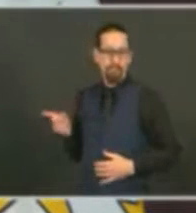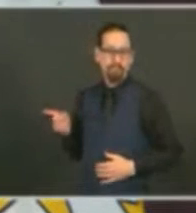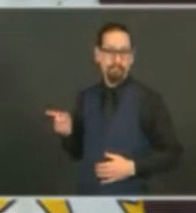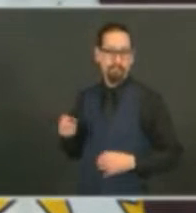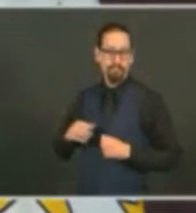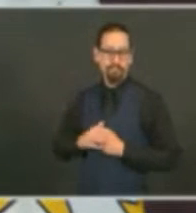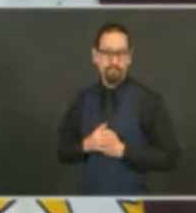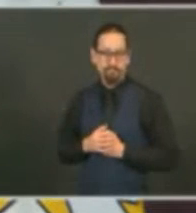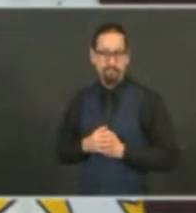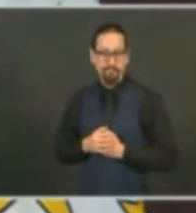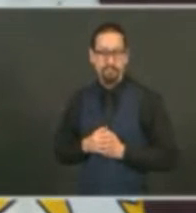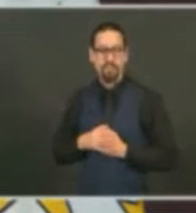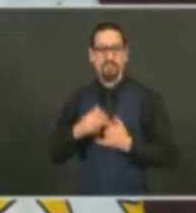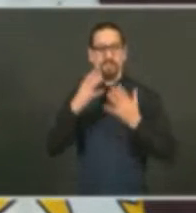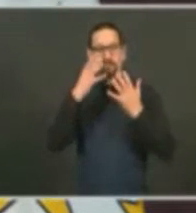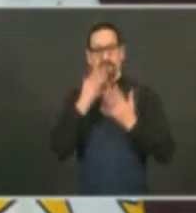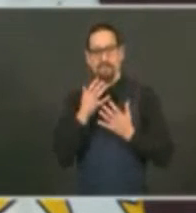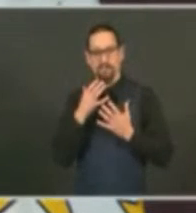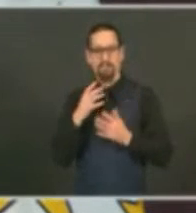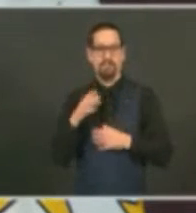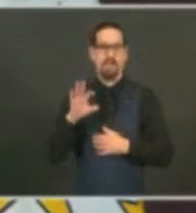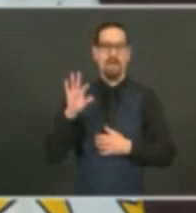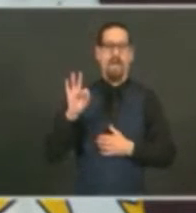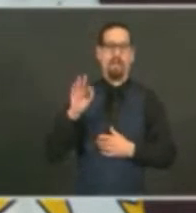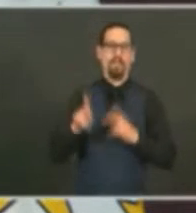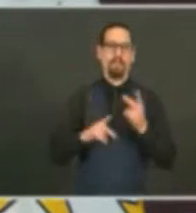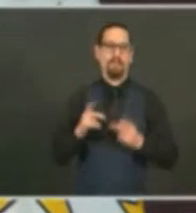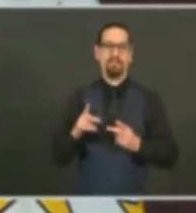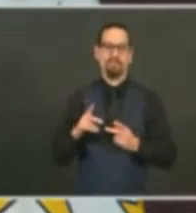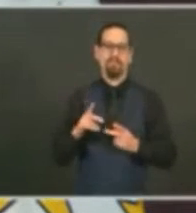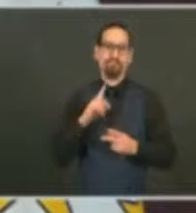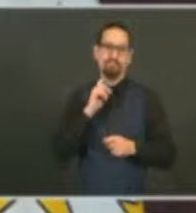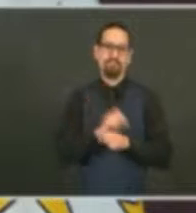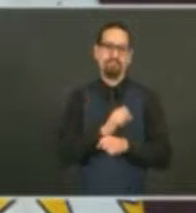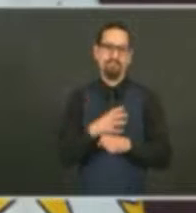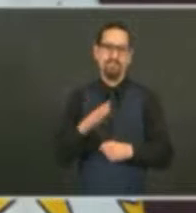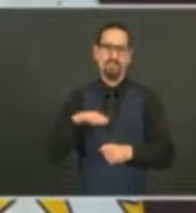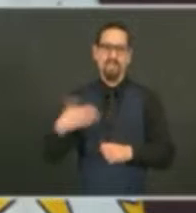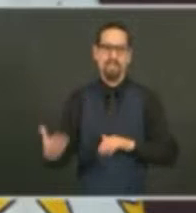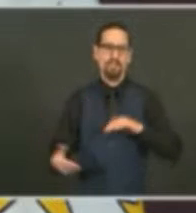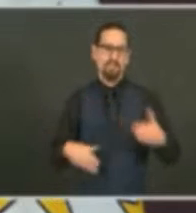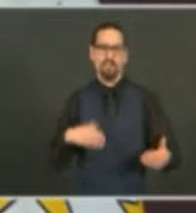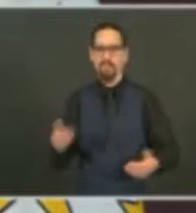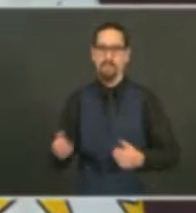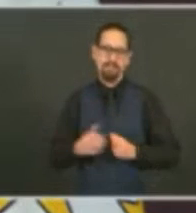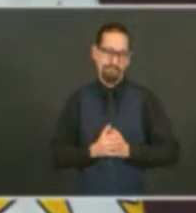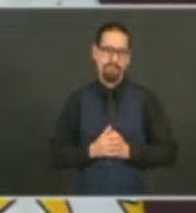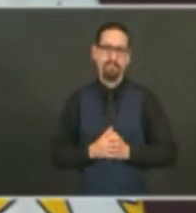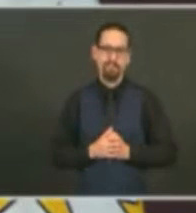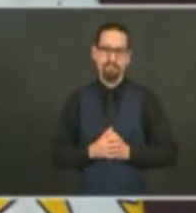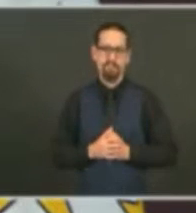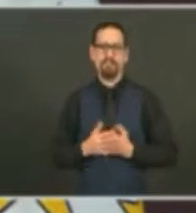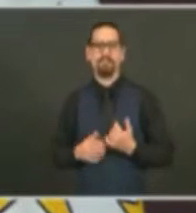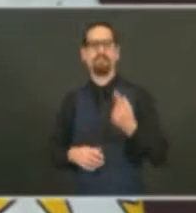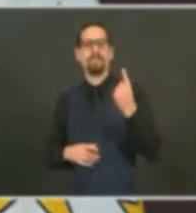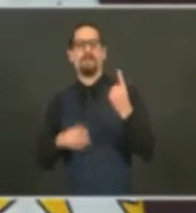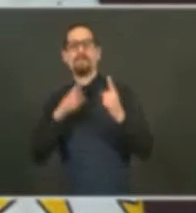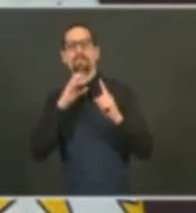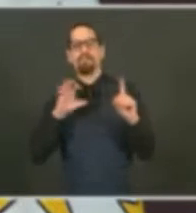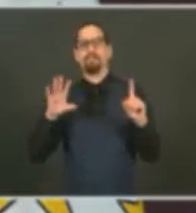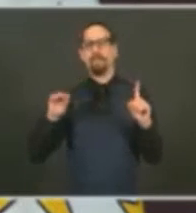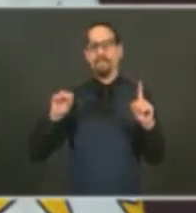Sadly, again, we have 9 new fatalities to report. One person was in their